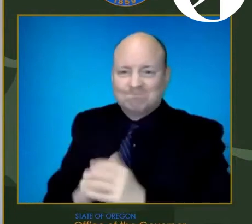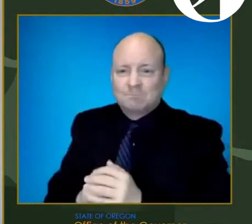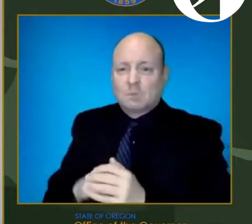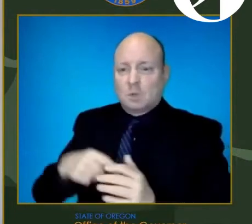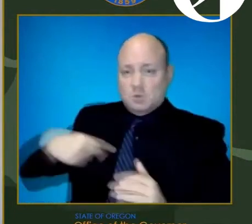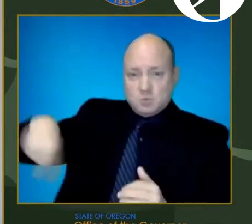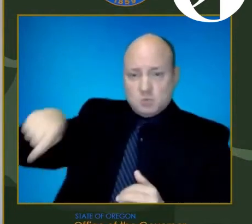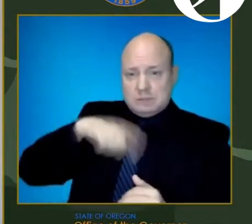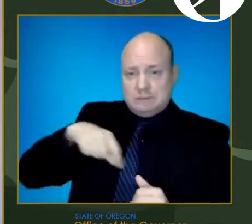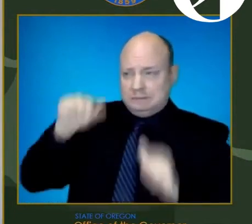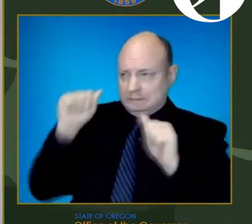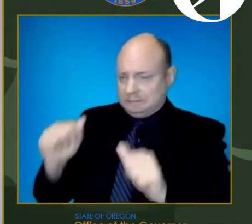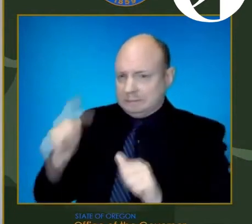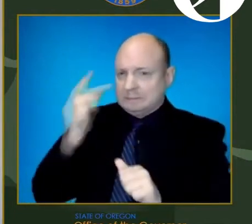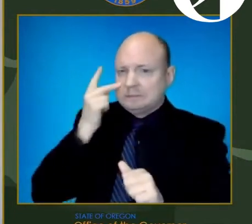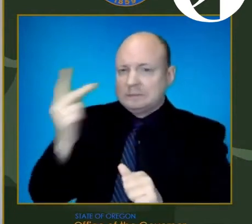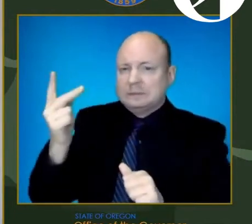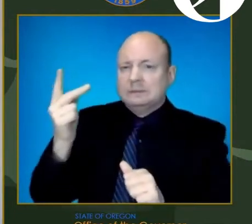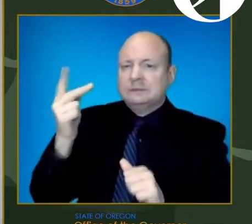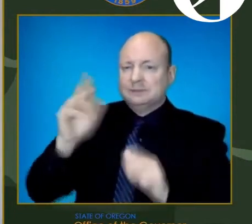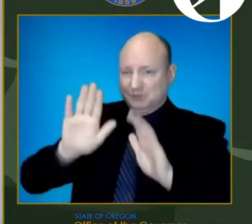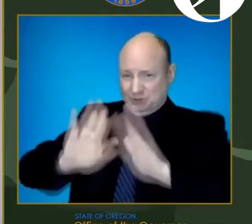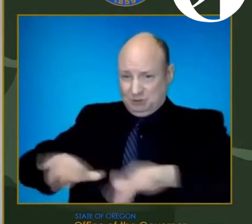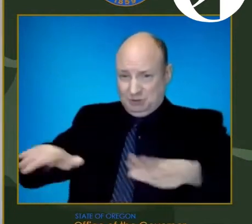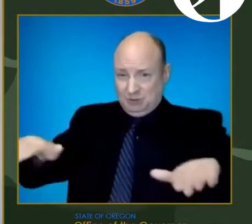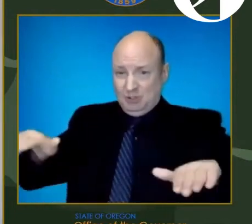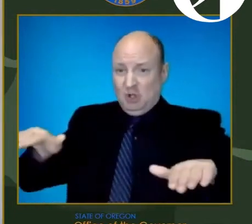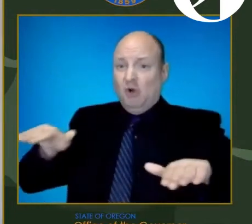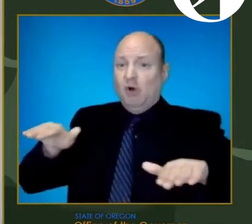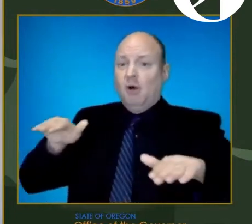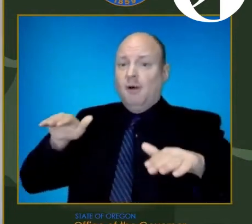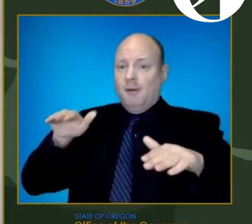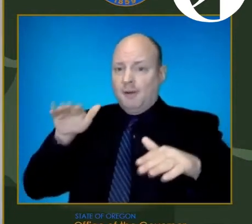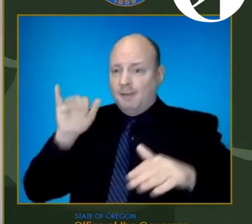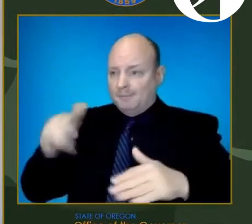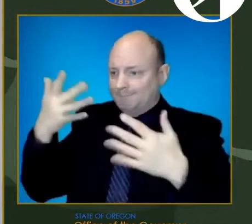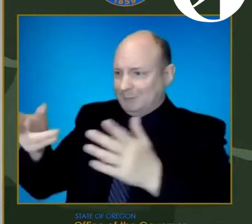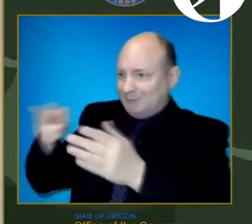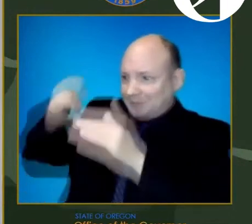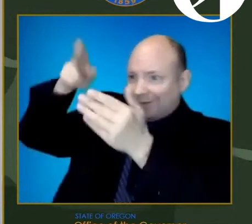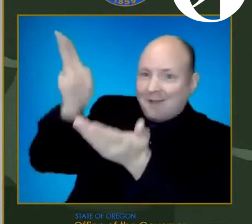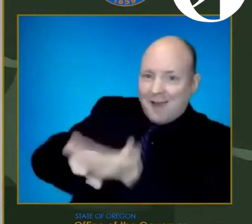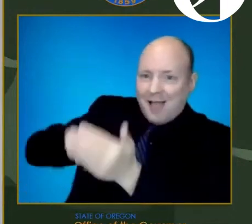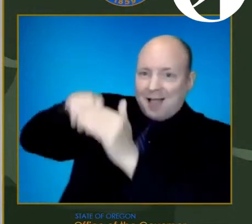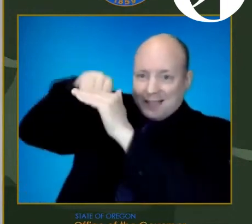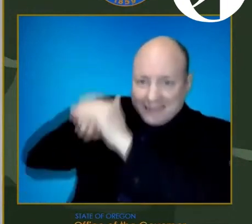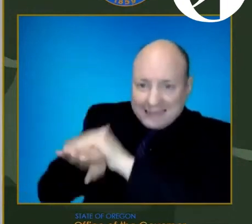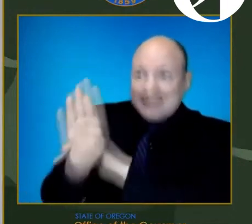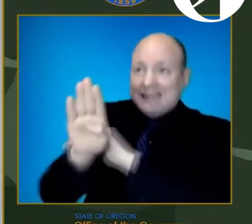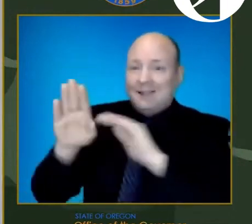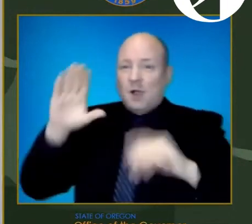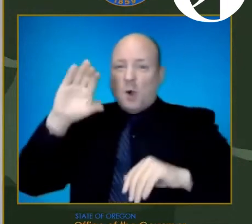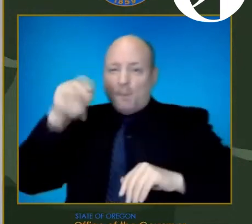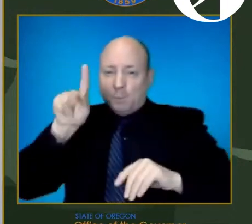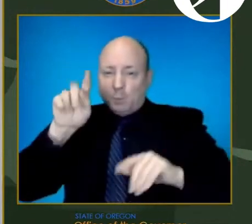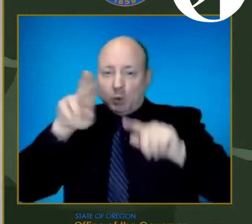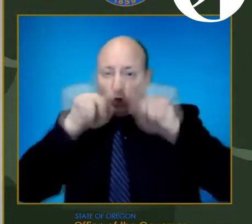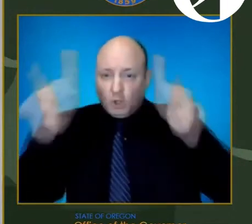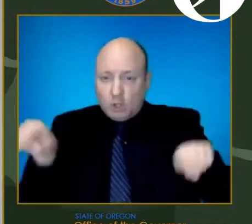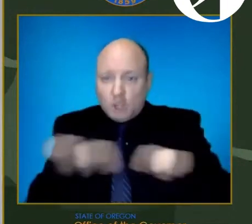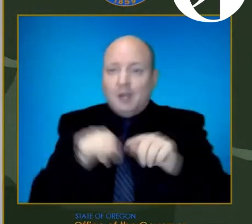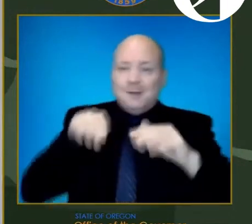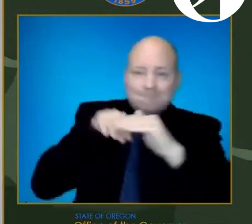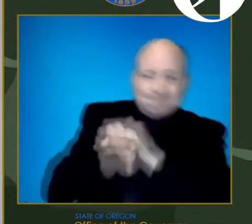examples of children that are having to log into distance learning from, the parking lots of their school because they don't have, high-speed internet at